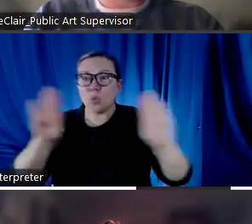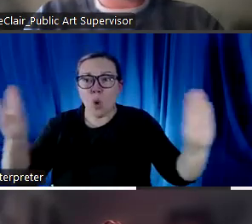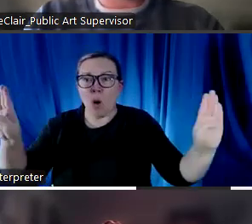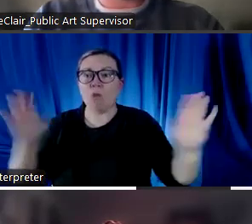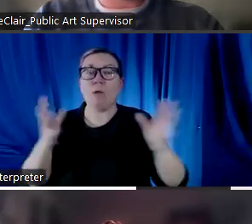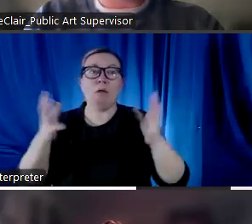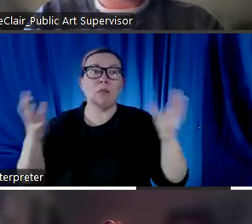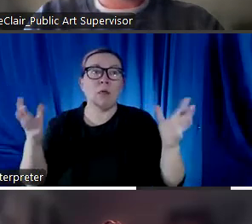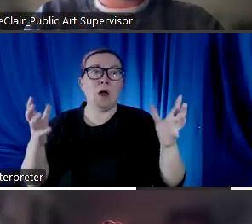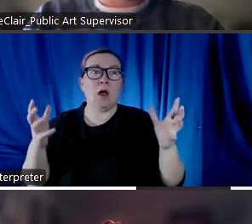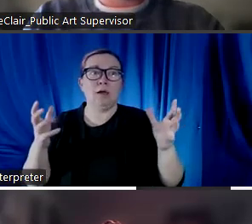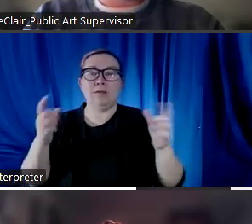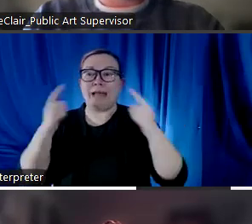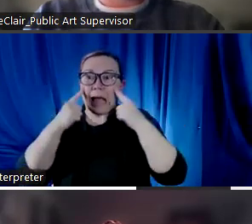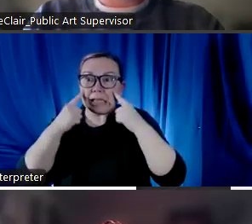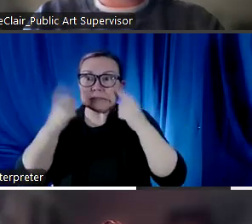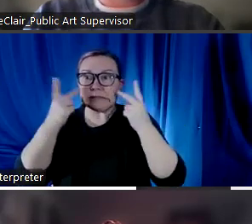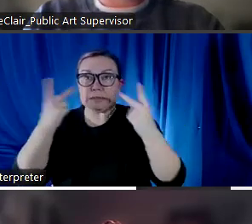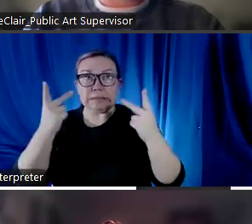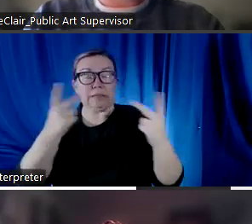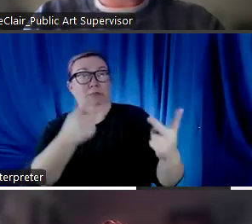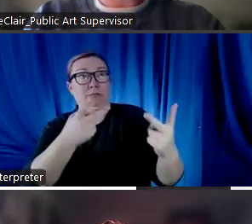of eyes see the wall.